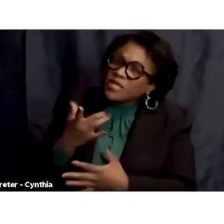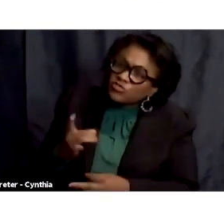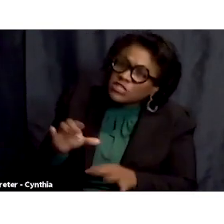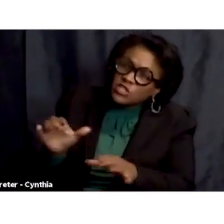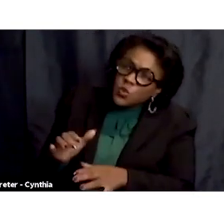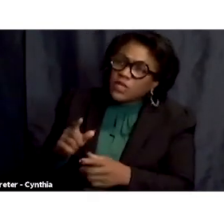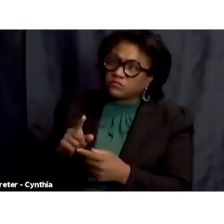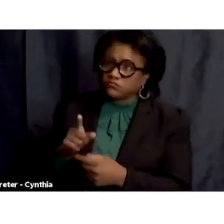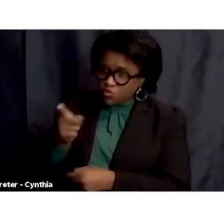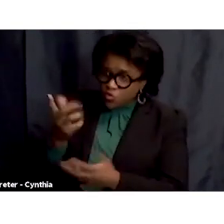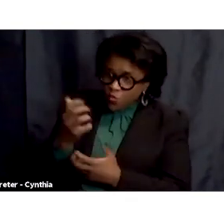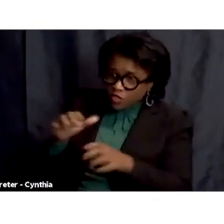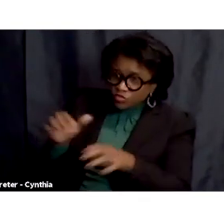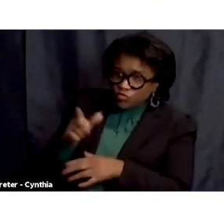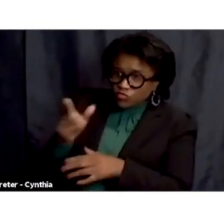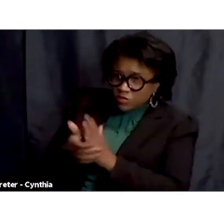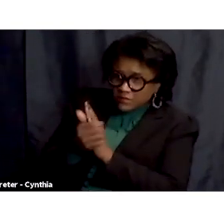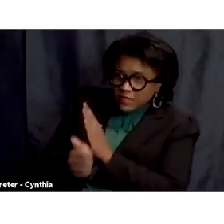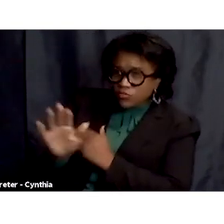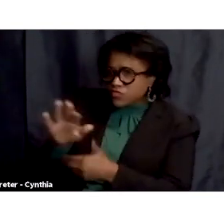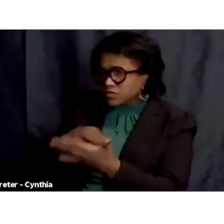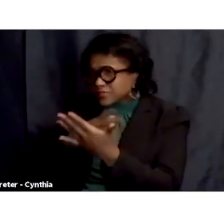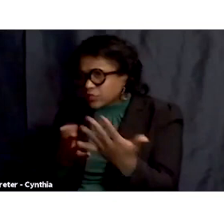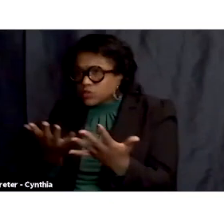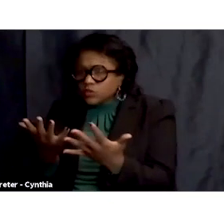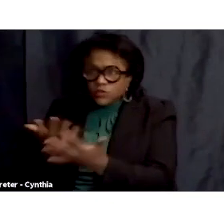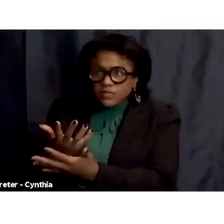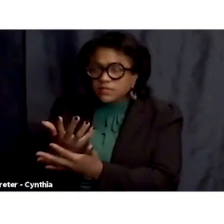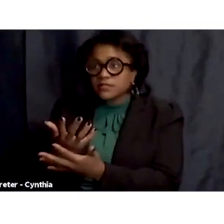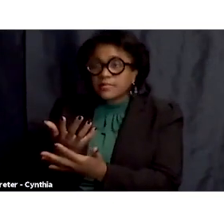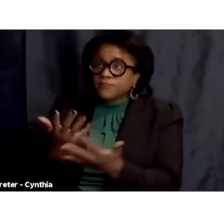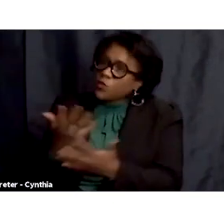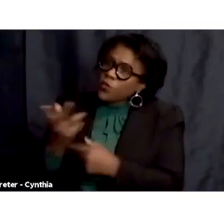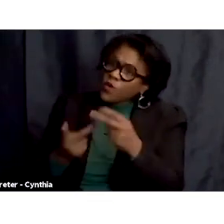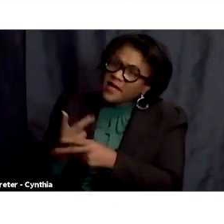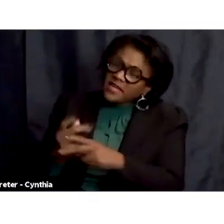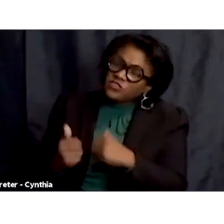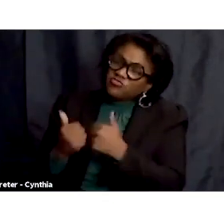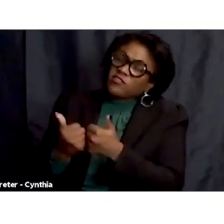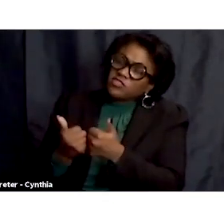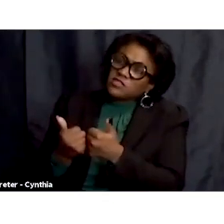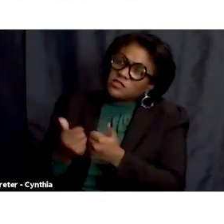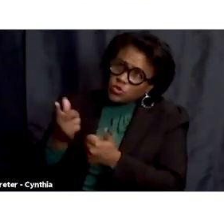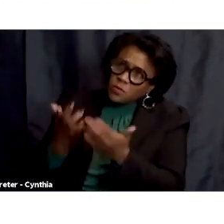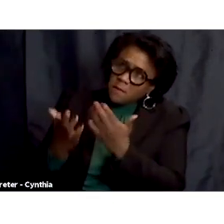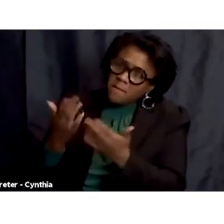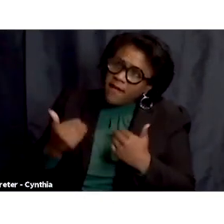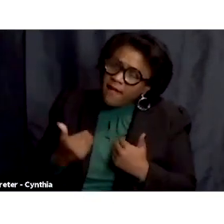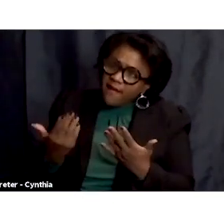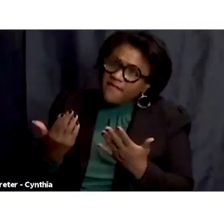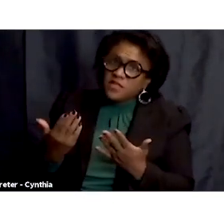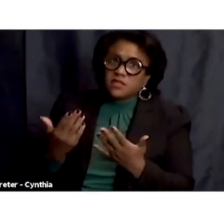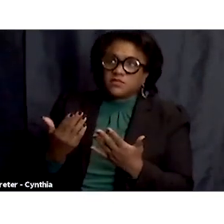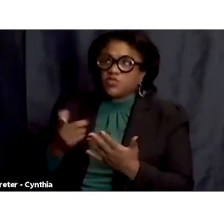to do? What are you good at? What is your schedule like? What sort of challenges that you might have as far as like, being